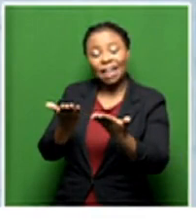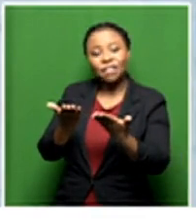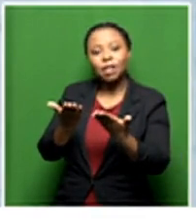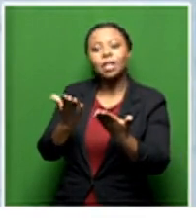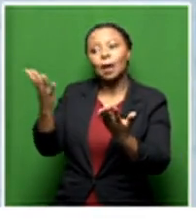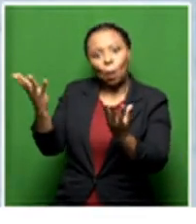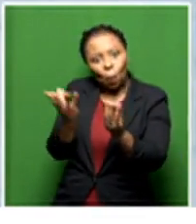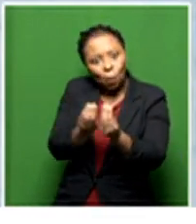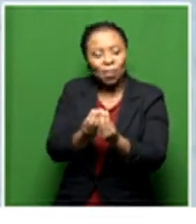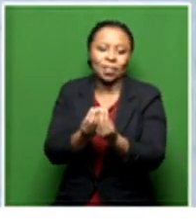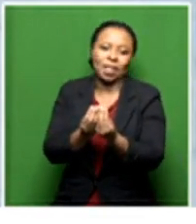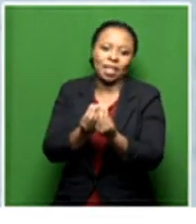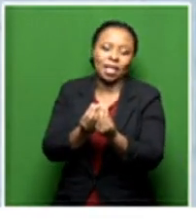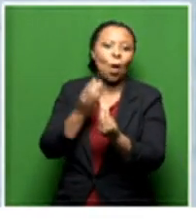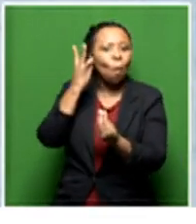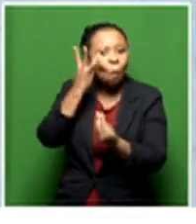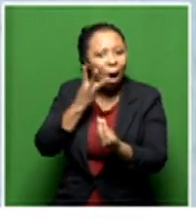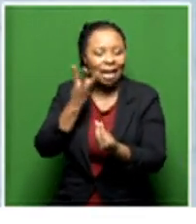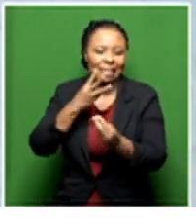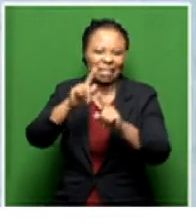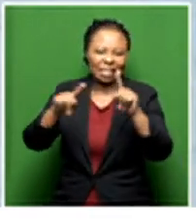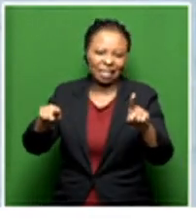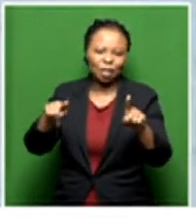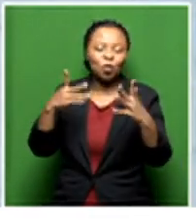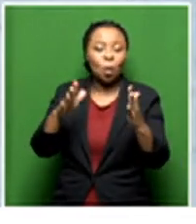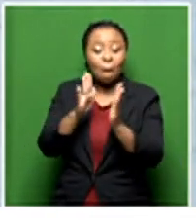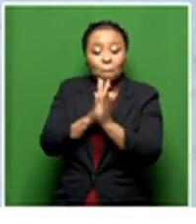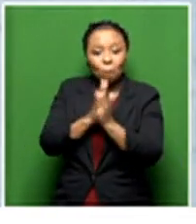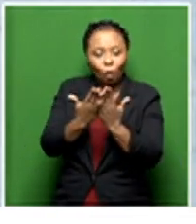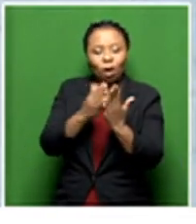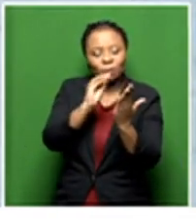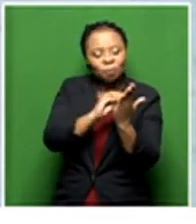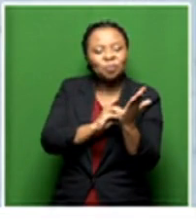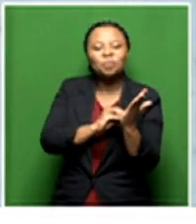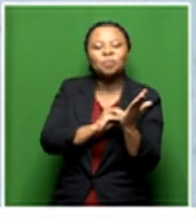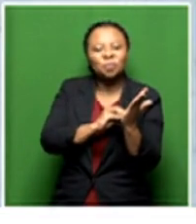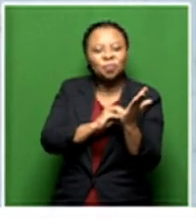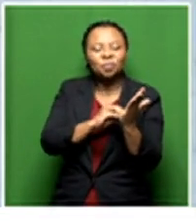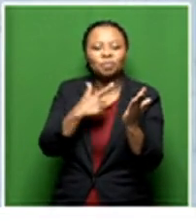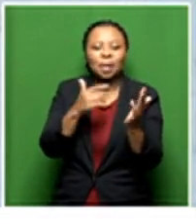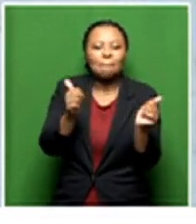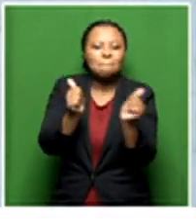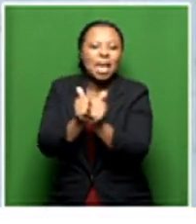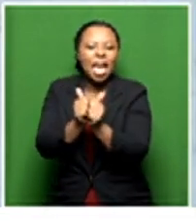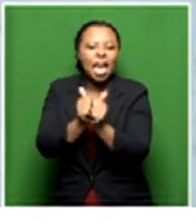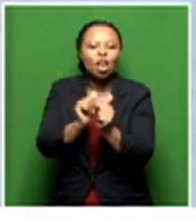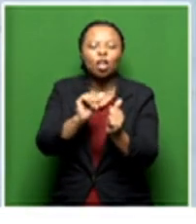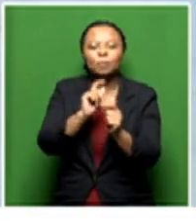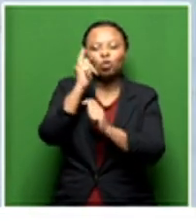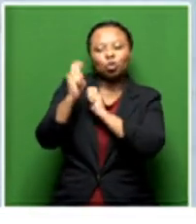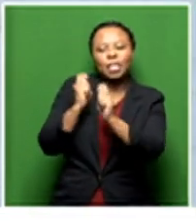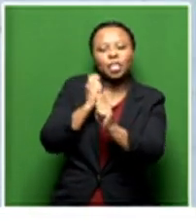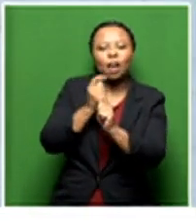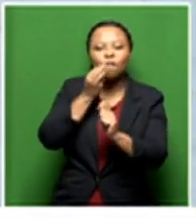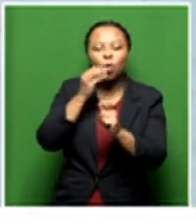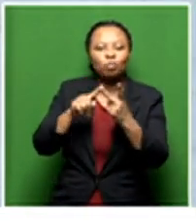be accompanied with wines. So in the book, I talk about how we can pair traditional food,